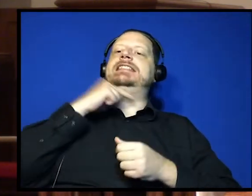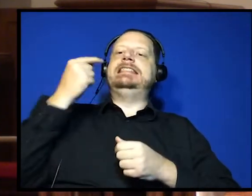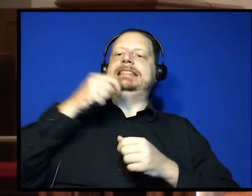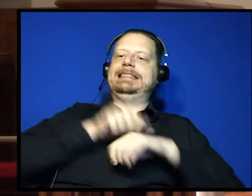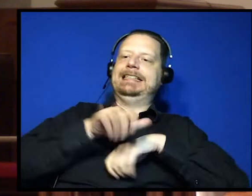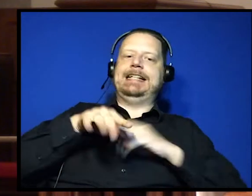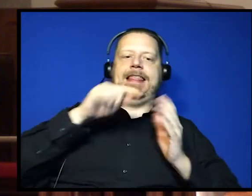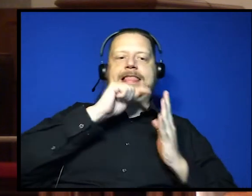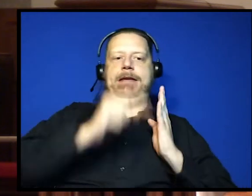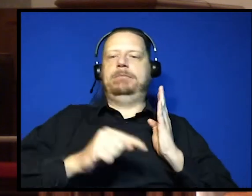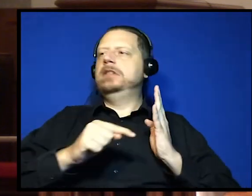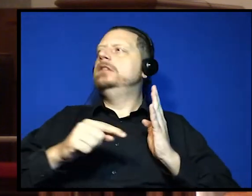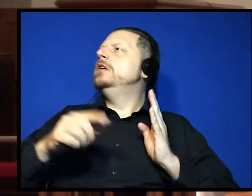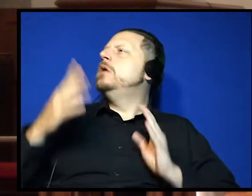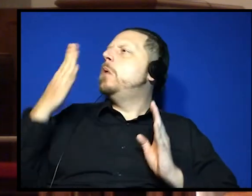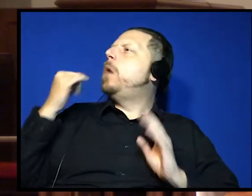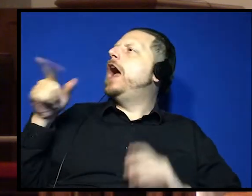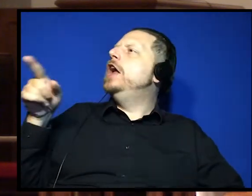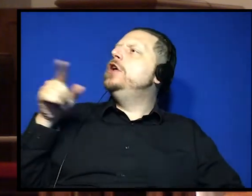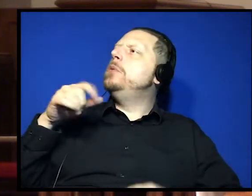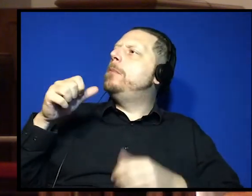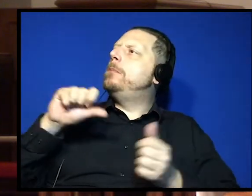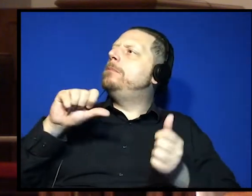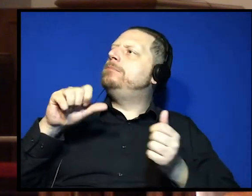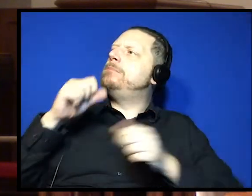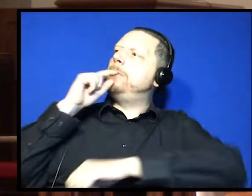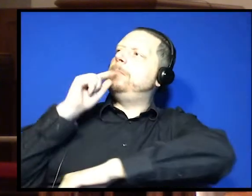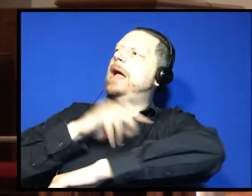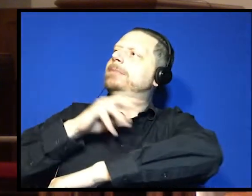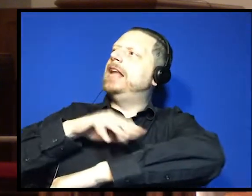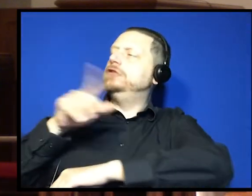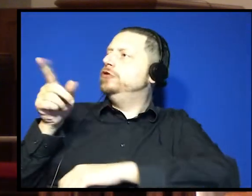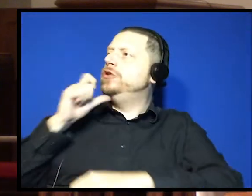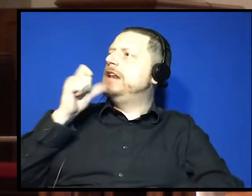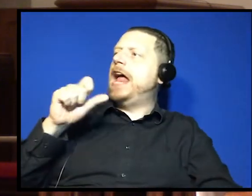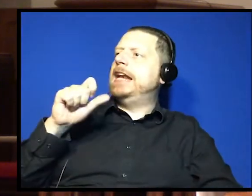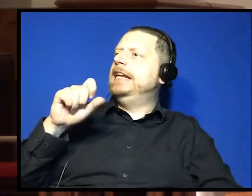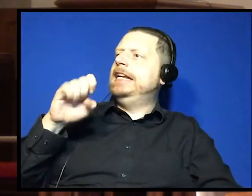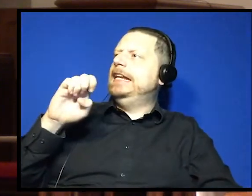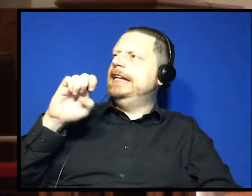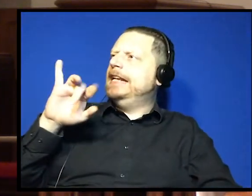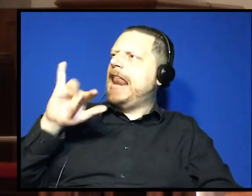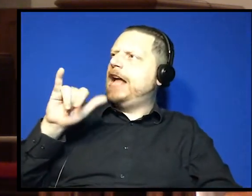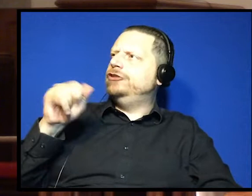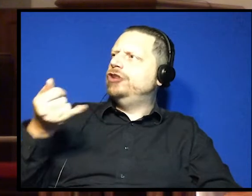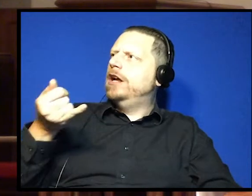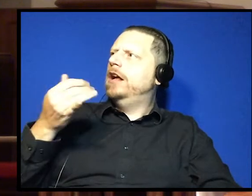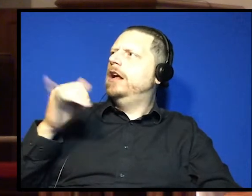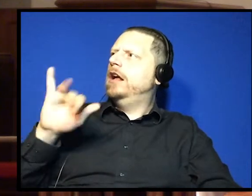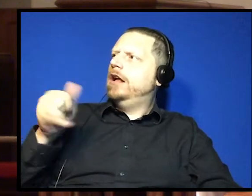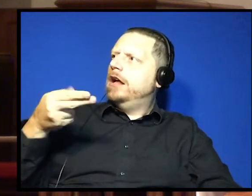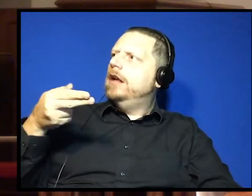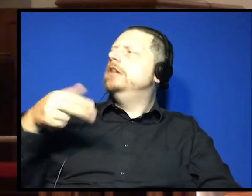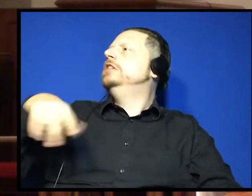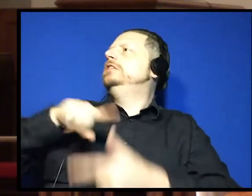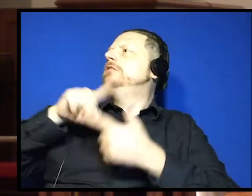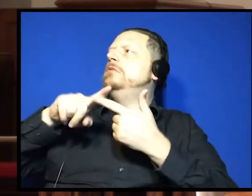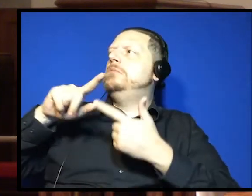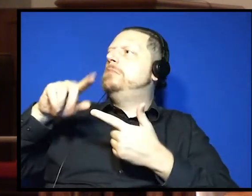you baptizing, if you are neither the Messiah, nor Elijah, nor the prophet?"